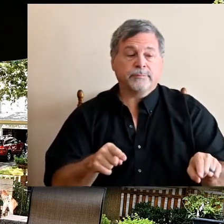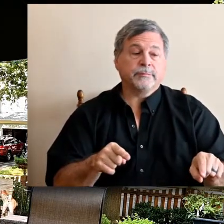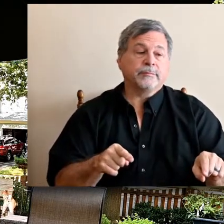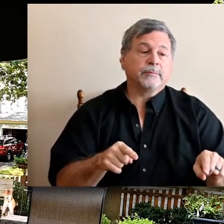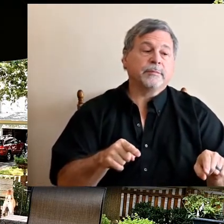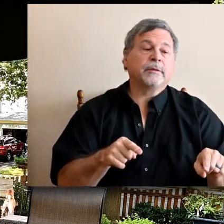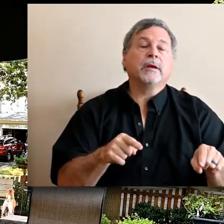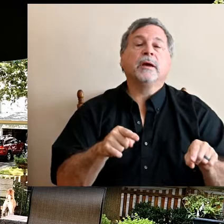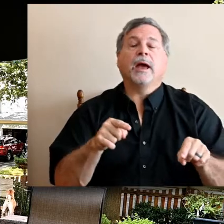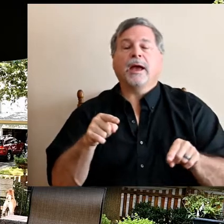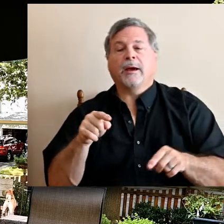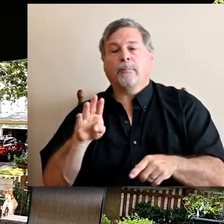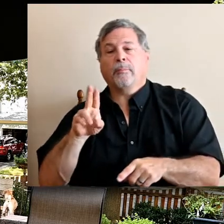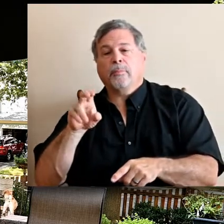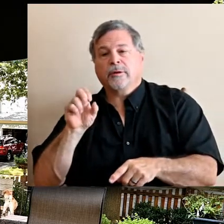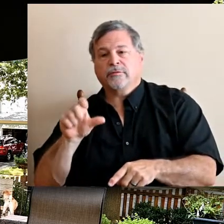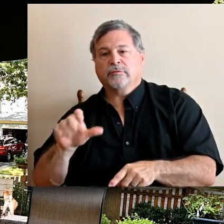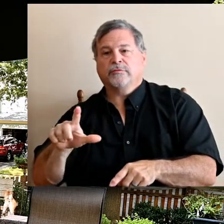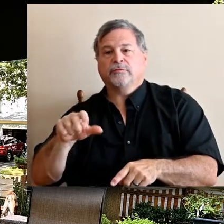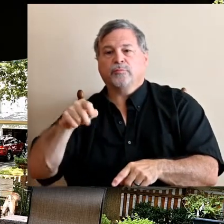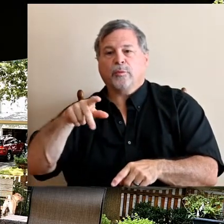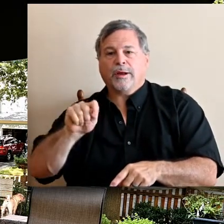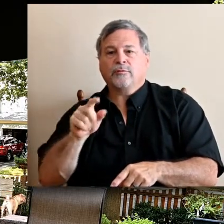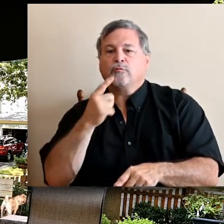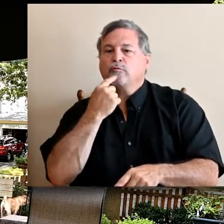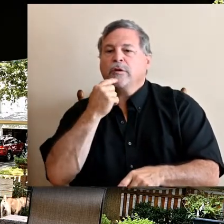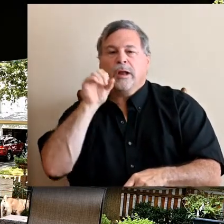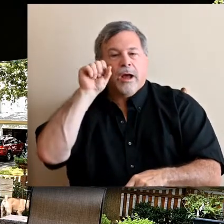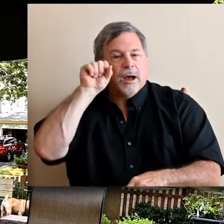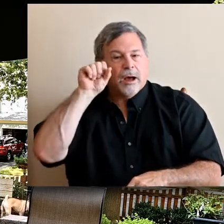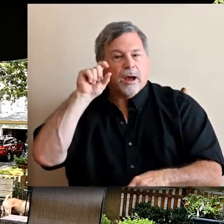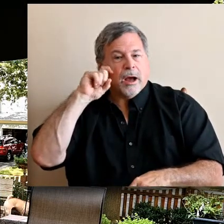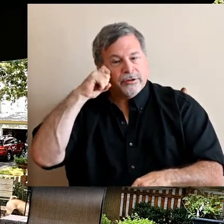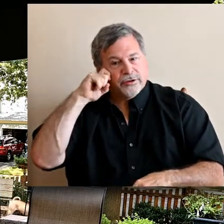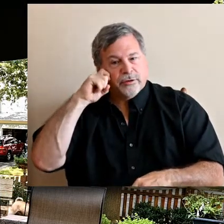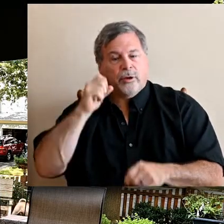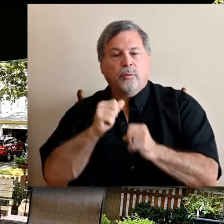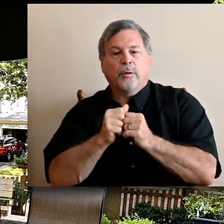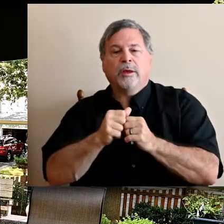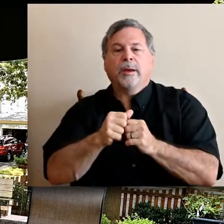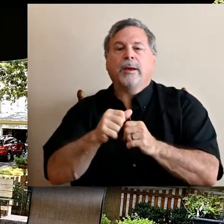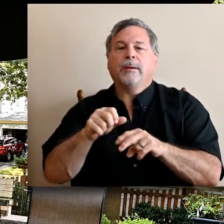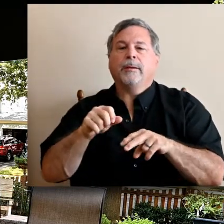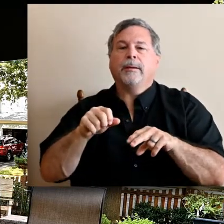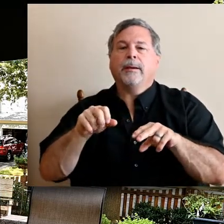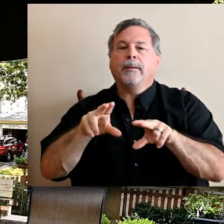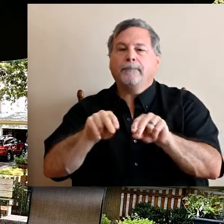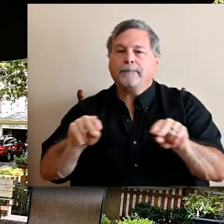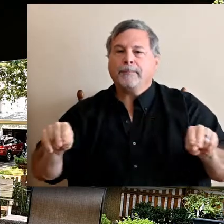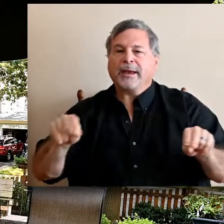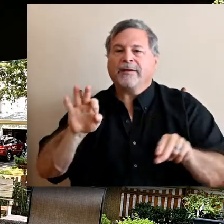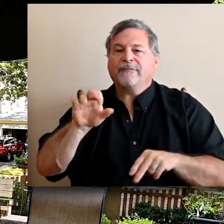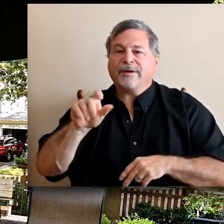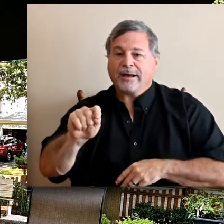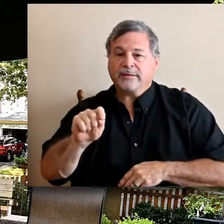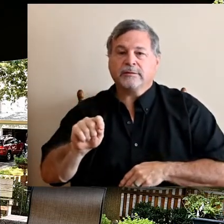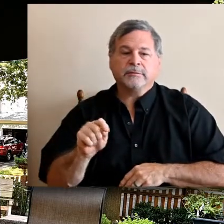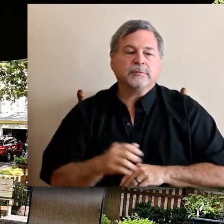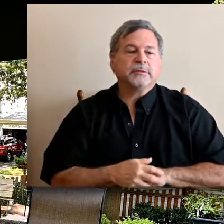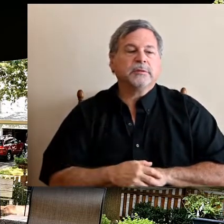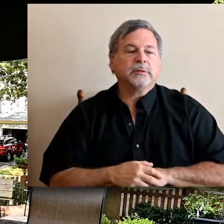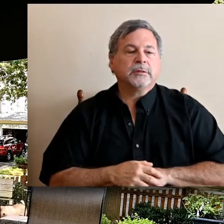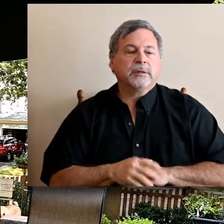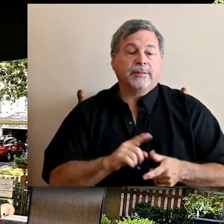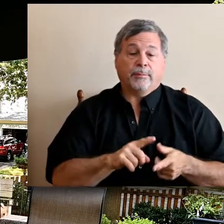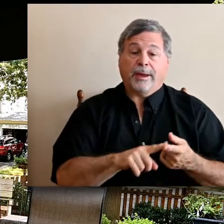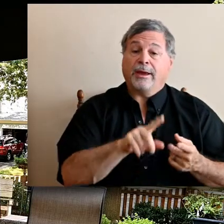Parmesan-reggiano. We did the Brussels sprouts with red onions and a little bit of bacon fat and a little bit of balsamic at the end. And then again, we did